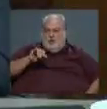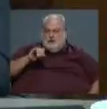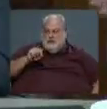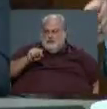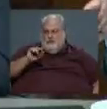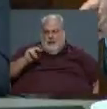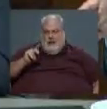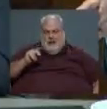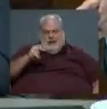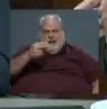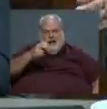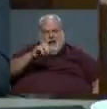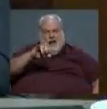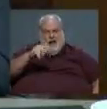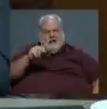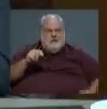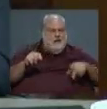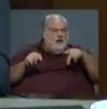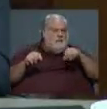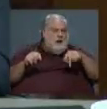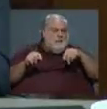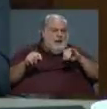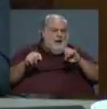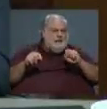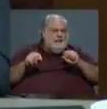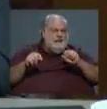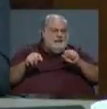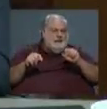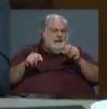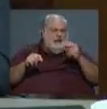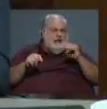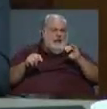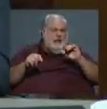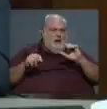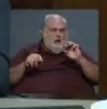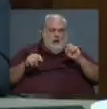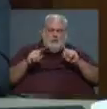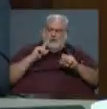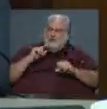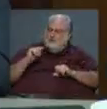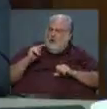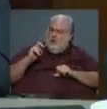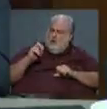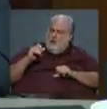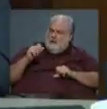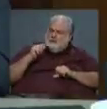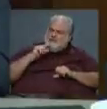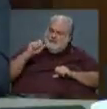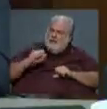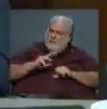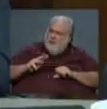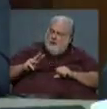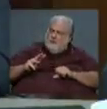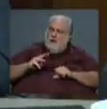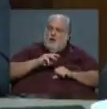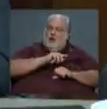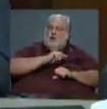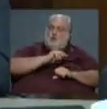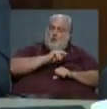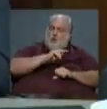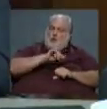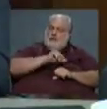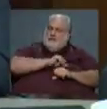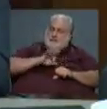or Popeyes in Hillcrest or Stonecrest in the Southwest, if the staff, I think Tony's staff, has been